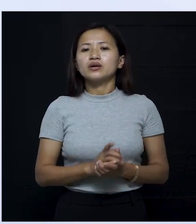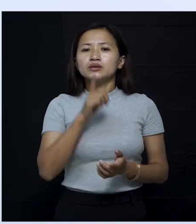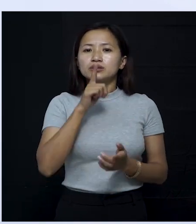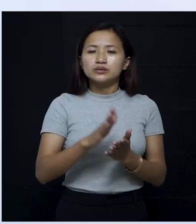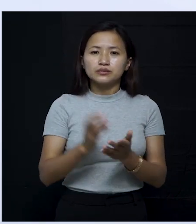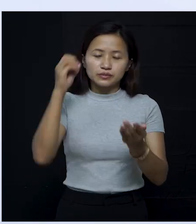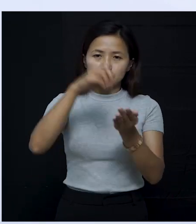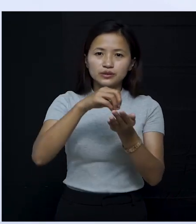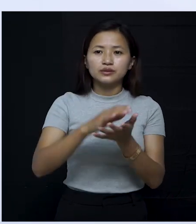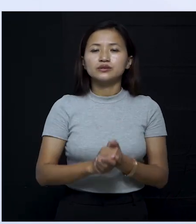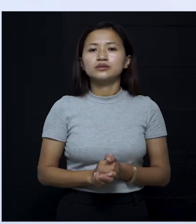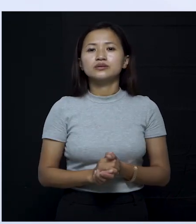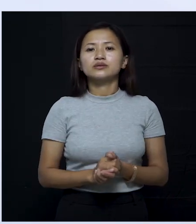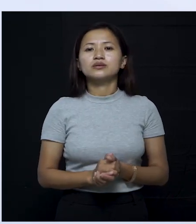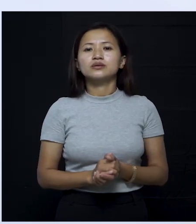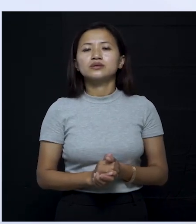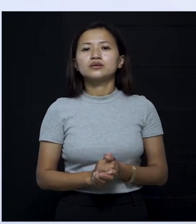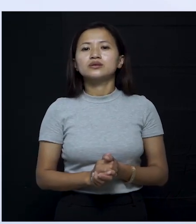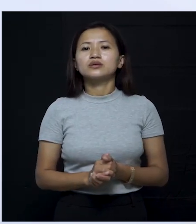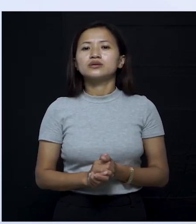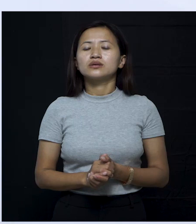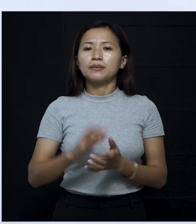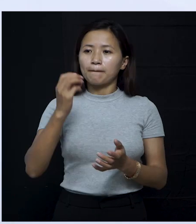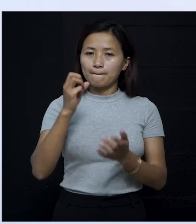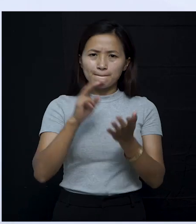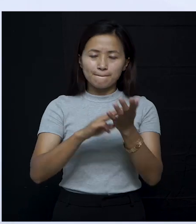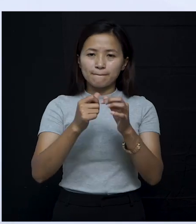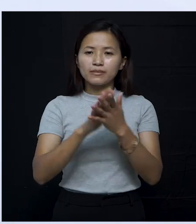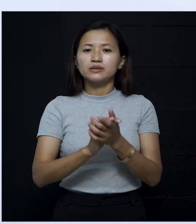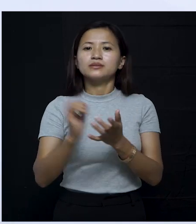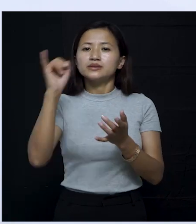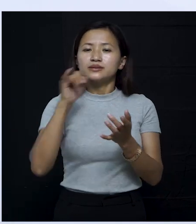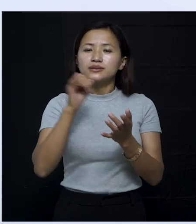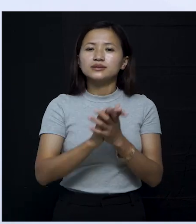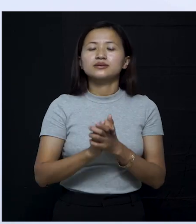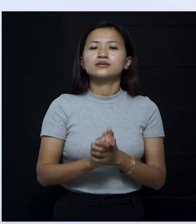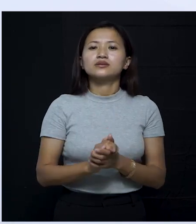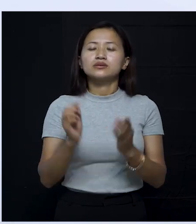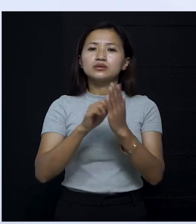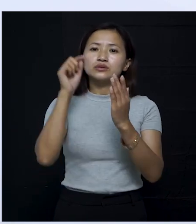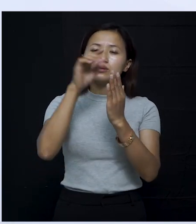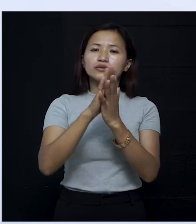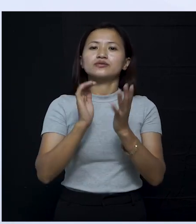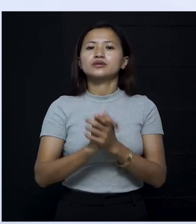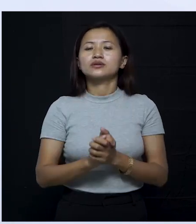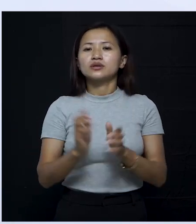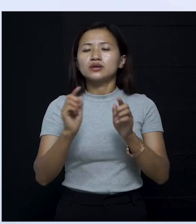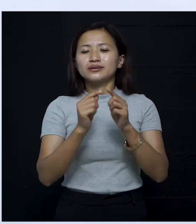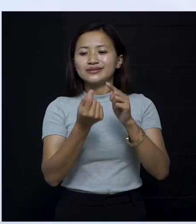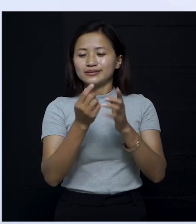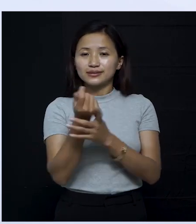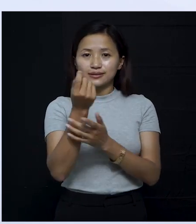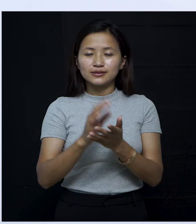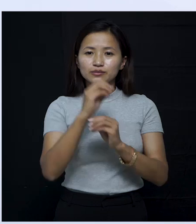sure you mention this thing minimum 6, okay, and then on top of that you also have to write a little